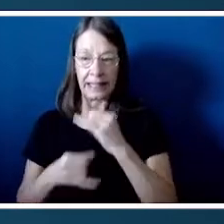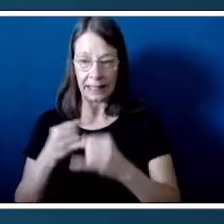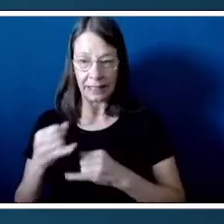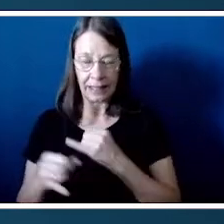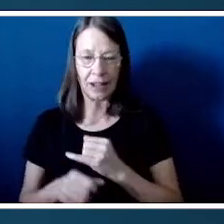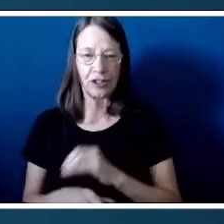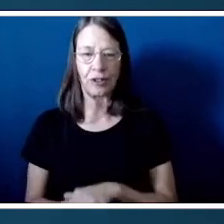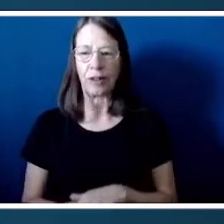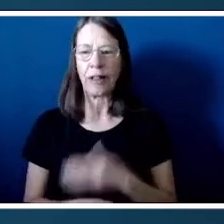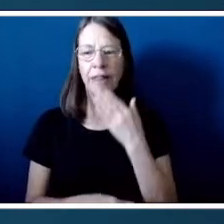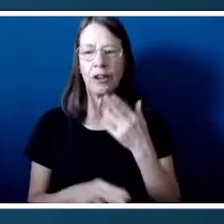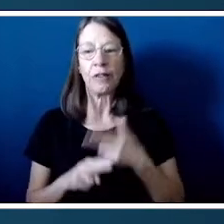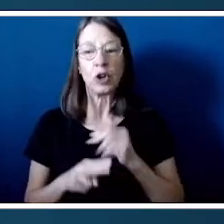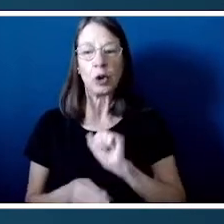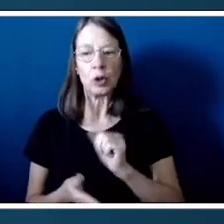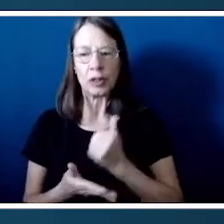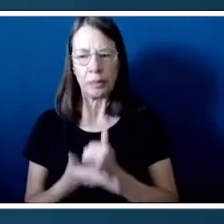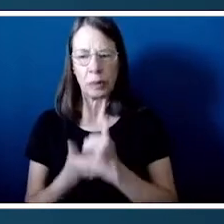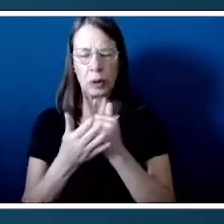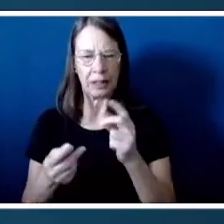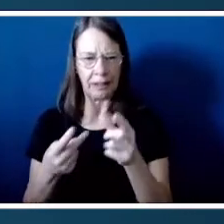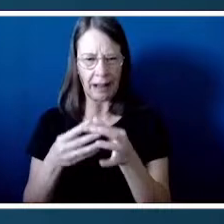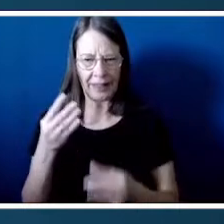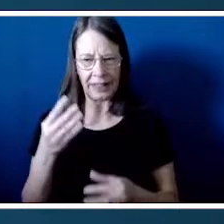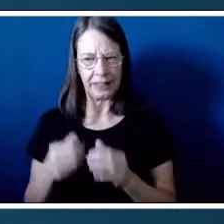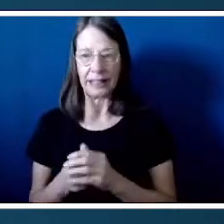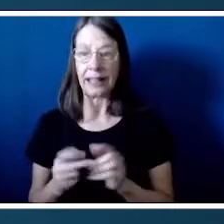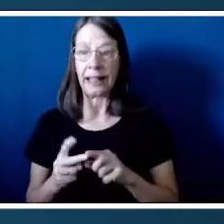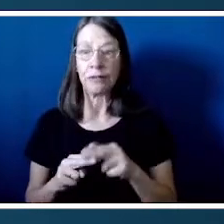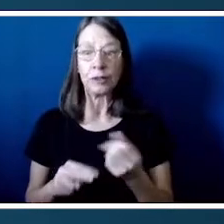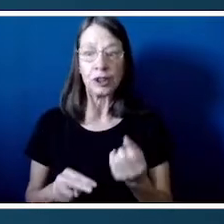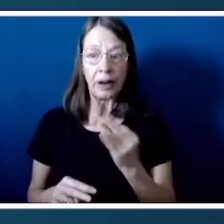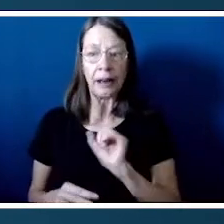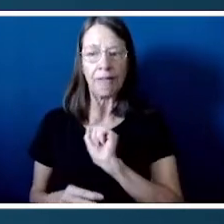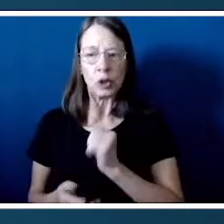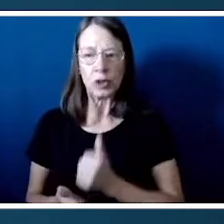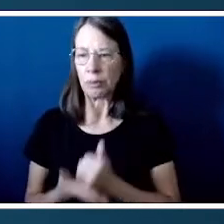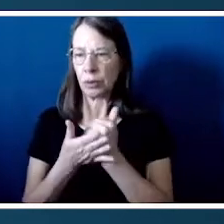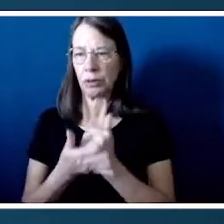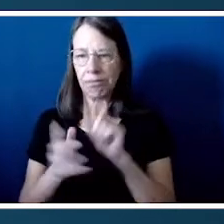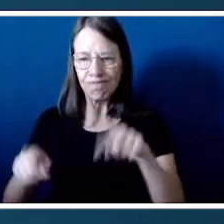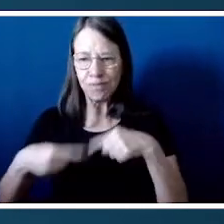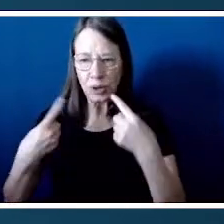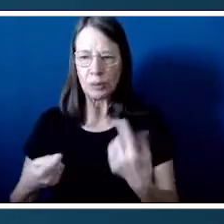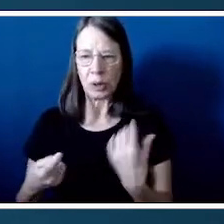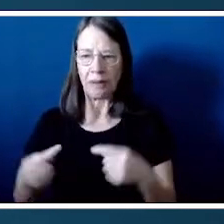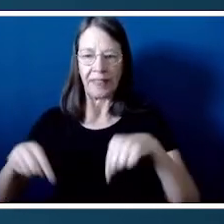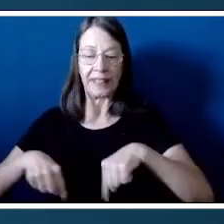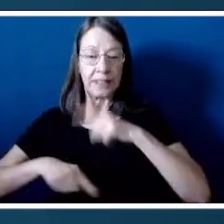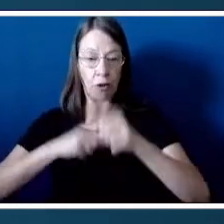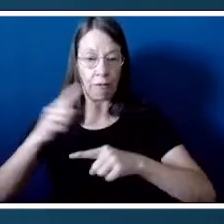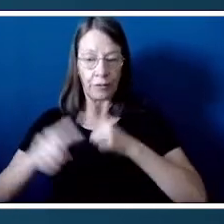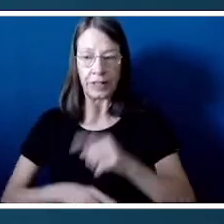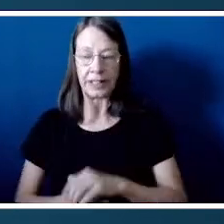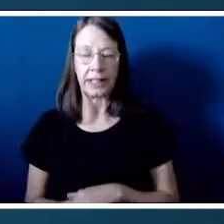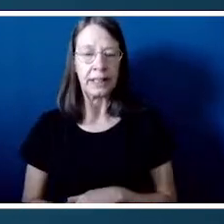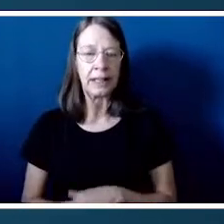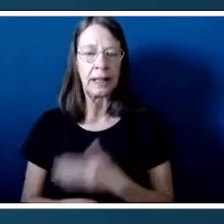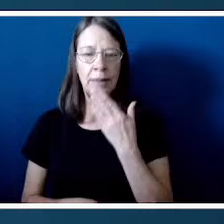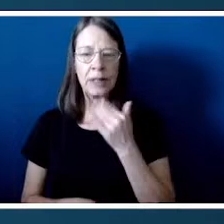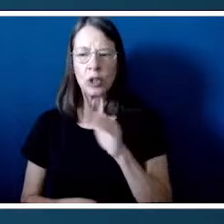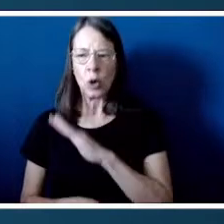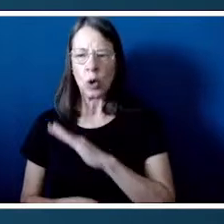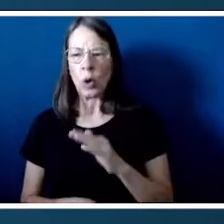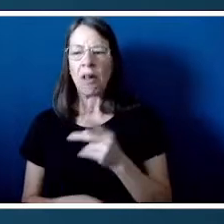support for the AAC. It wouldn't happen without you. I'd invite all delegates also to visit our sponsor booths, which are